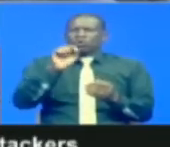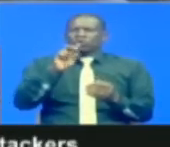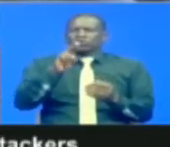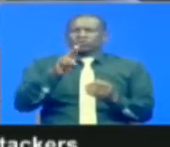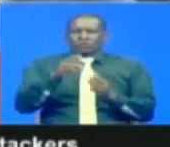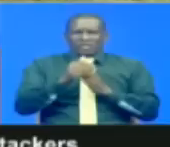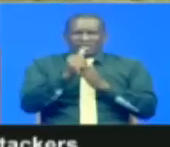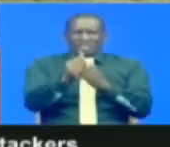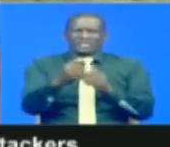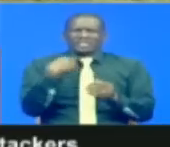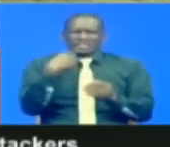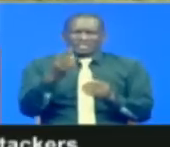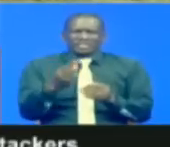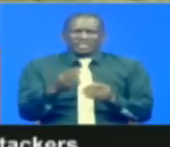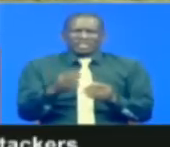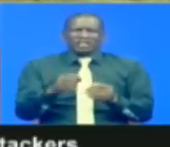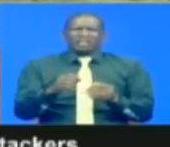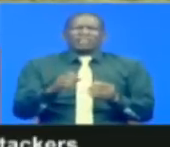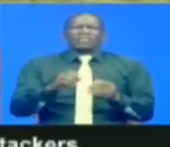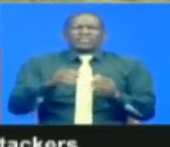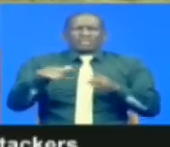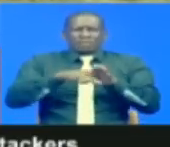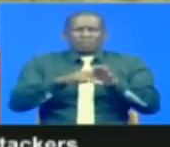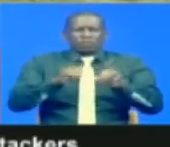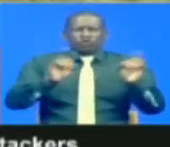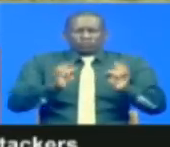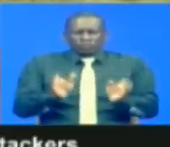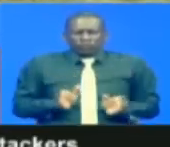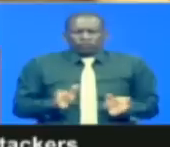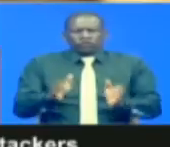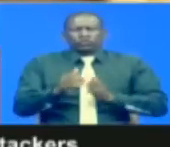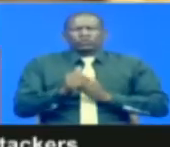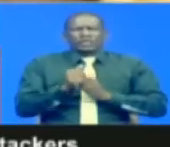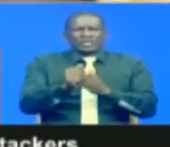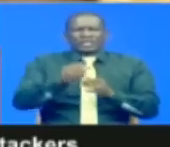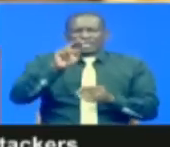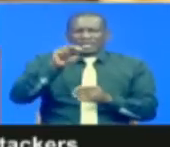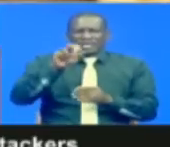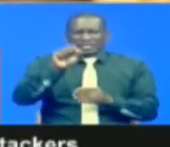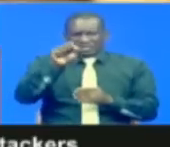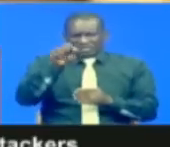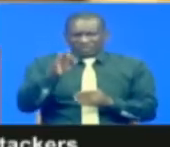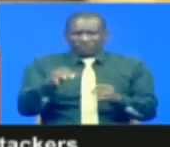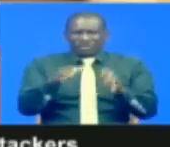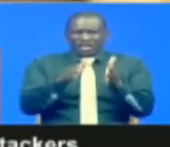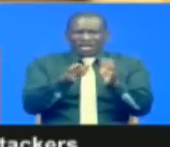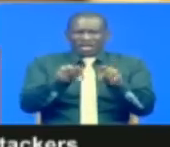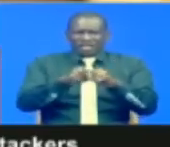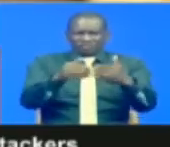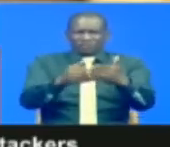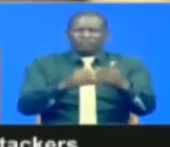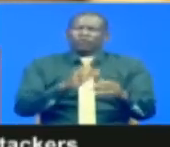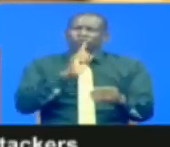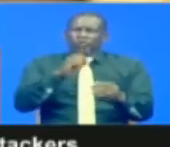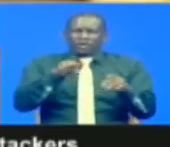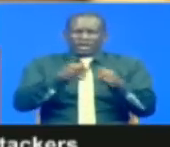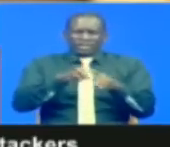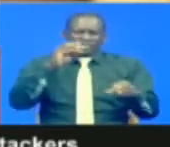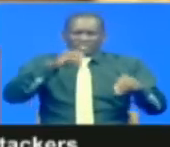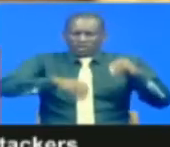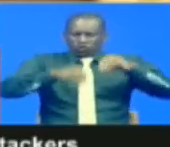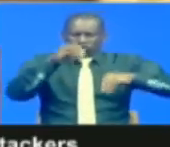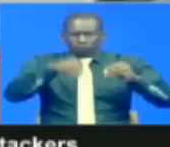to leave the National Social Security Fund, NSSF, as it had earlier warned, where its contributions are valued at